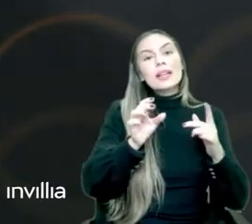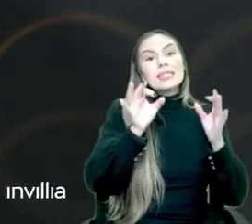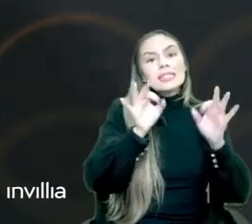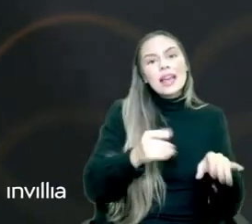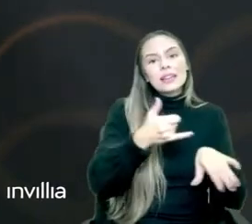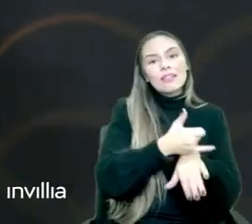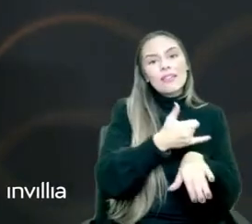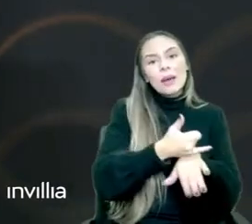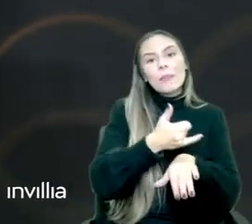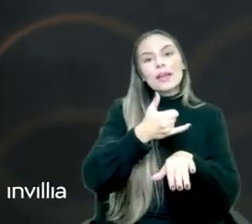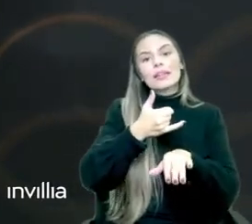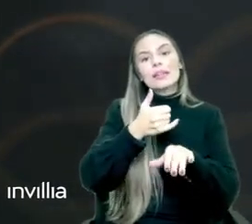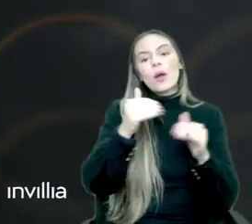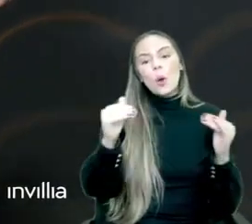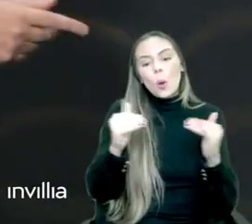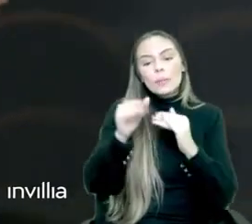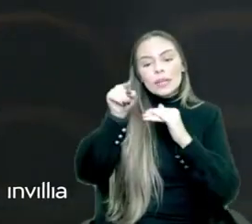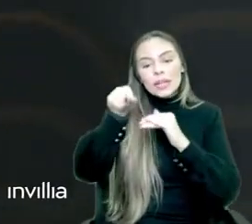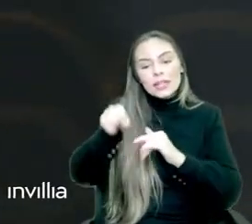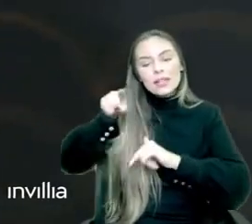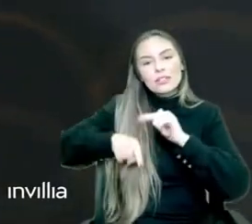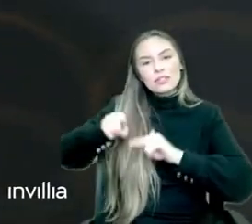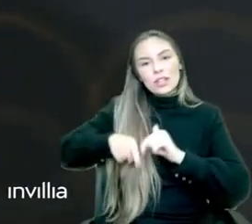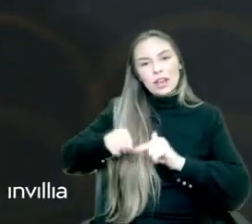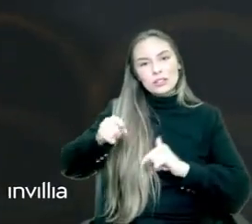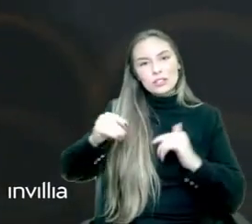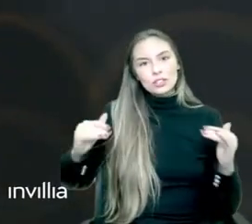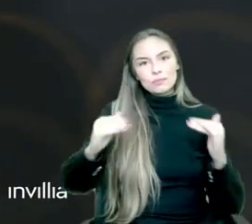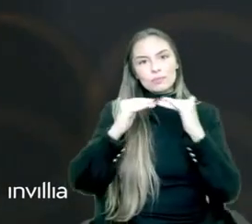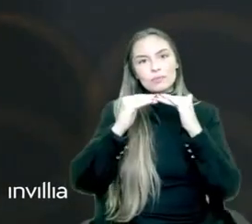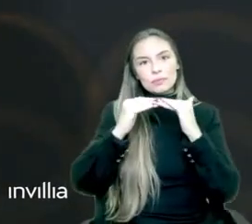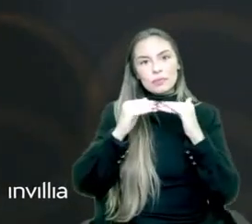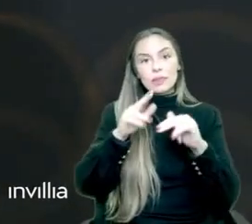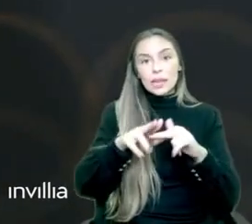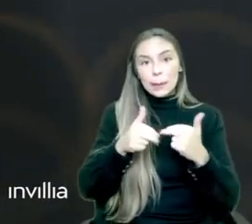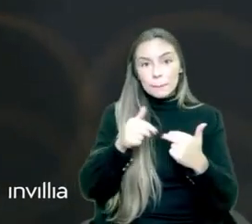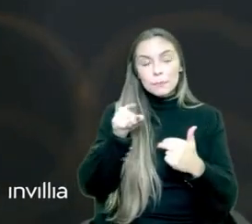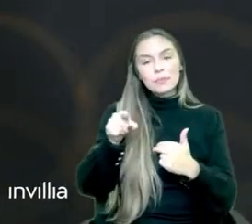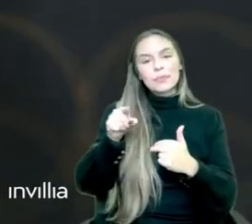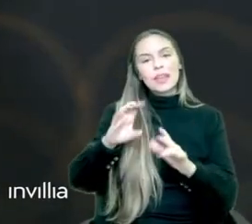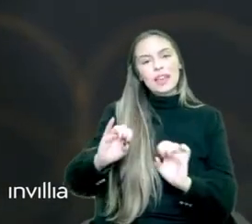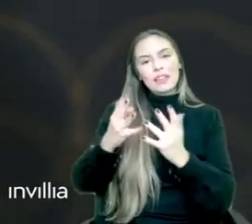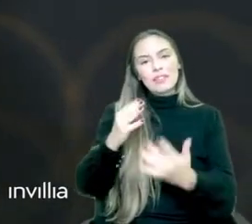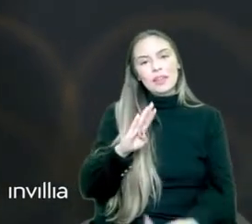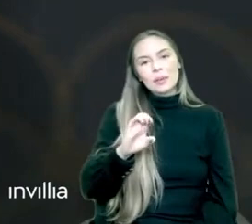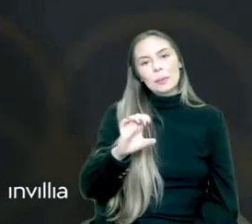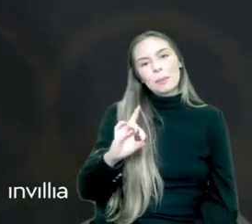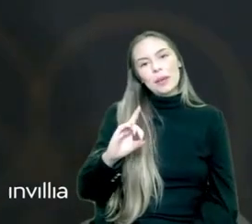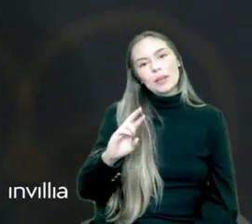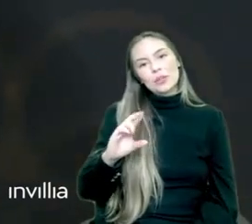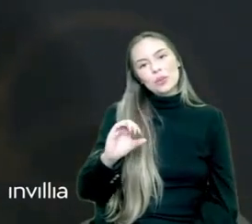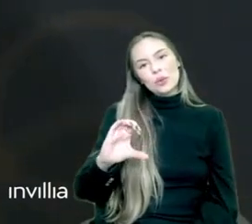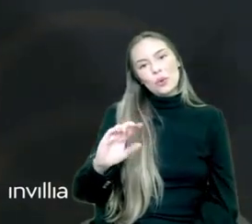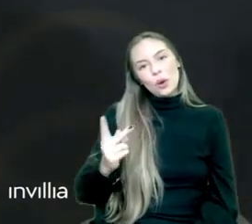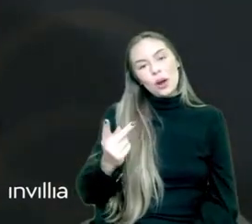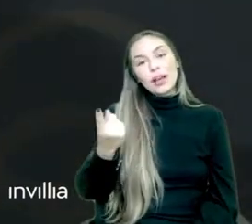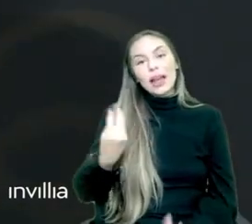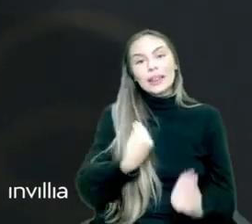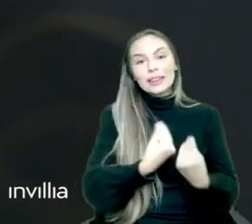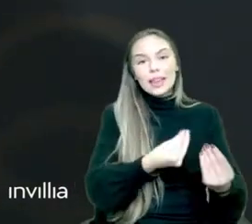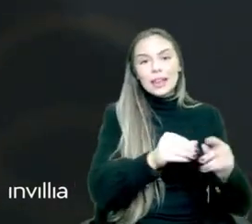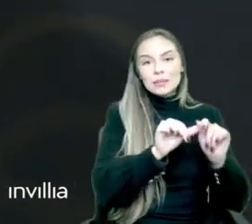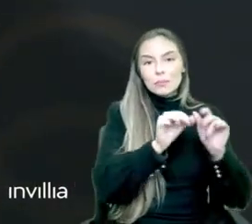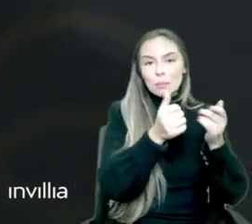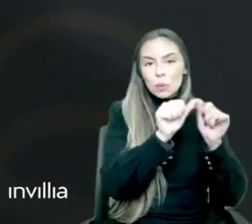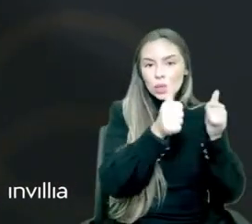AWS with Bedrock is providing right models for the right task. So I understand that you want